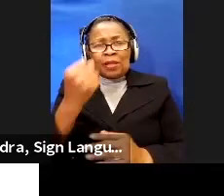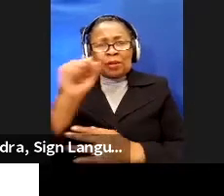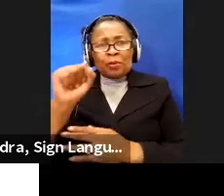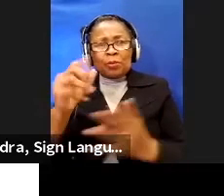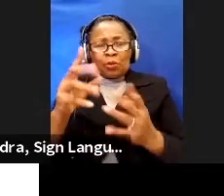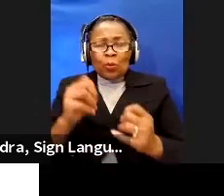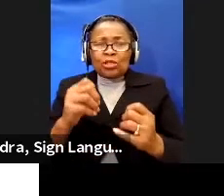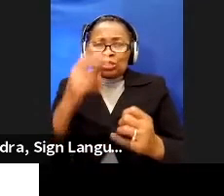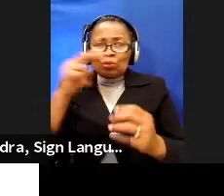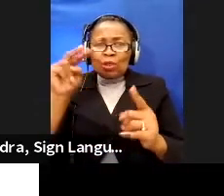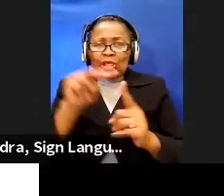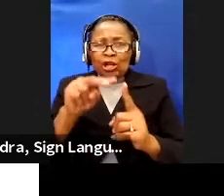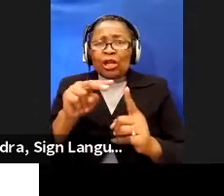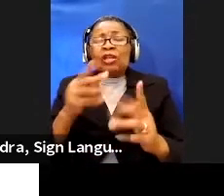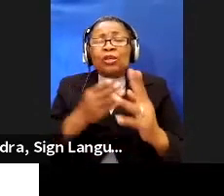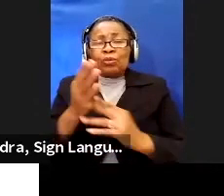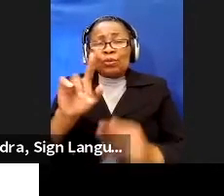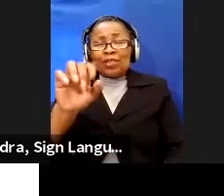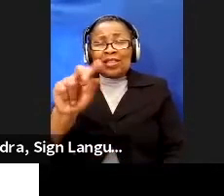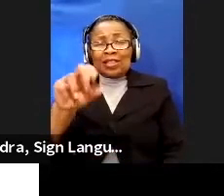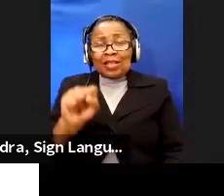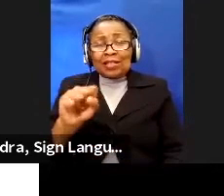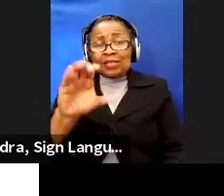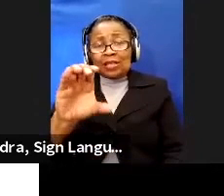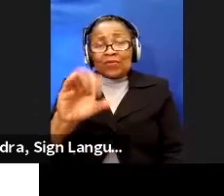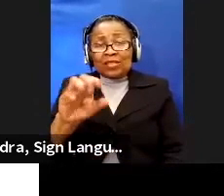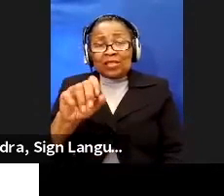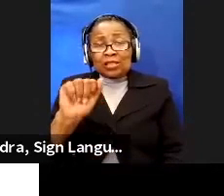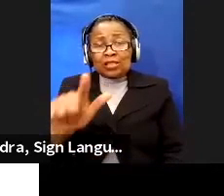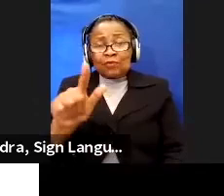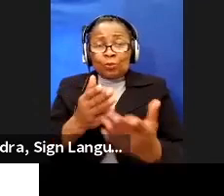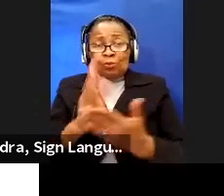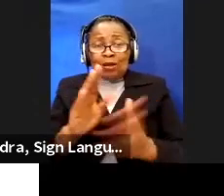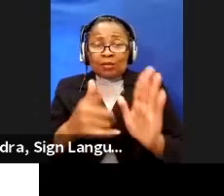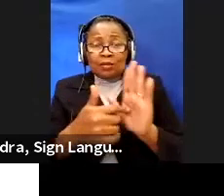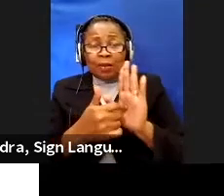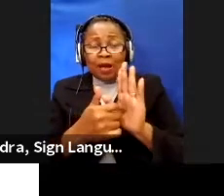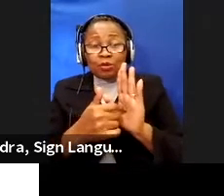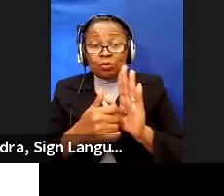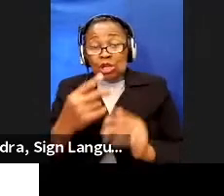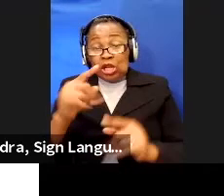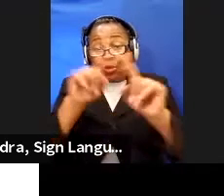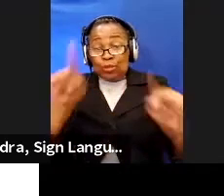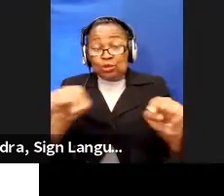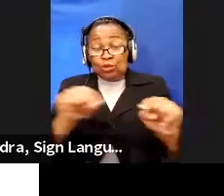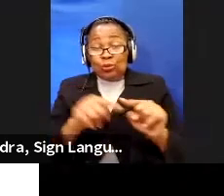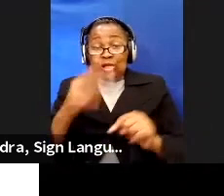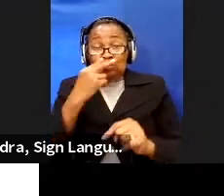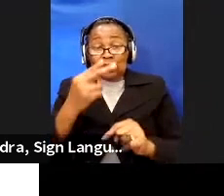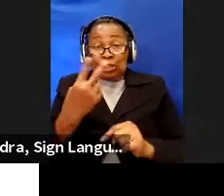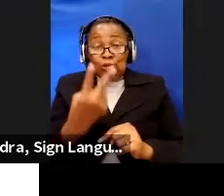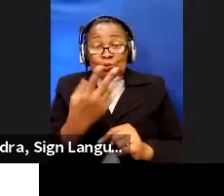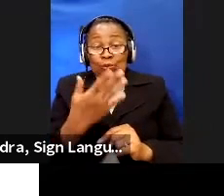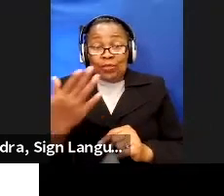the lens of the social or civil rights model. Now, I'm just comparing these two on your screen. In the